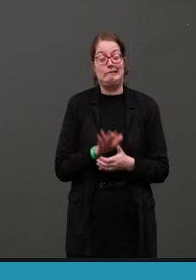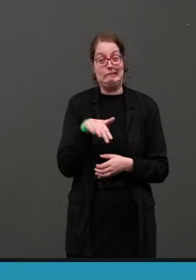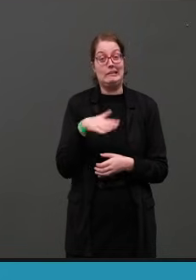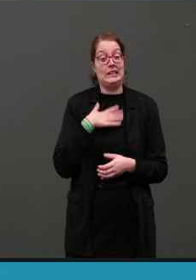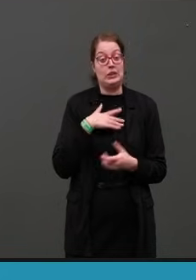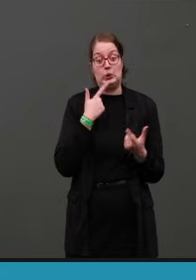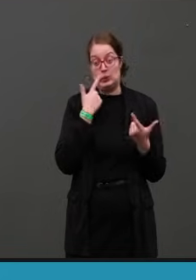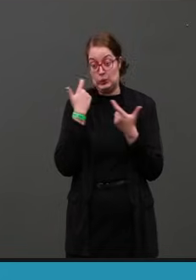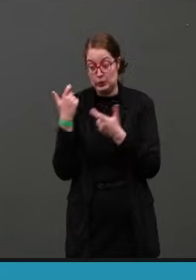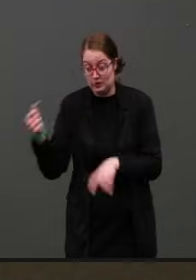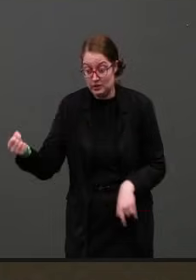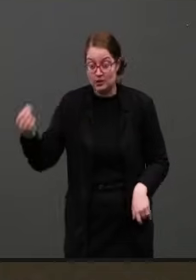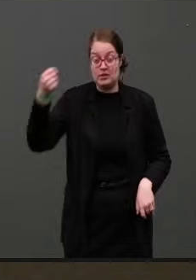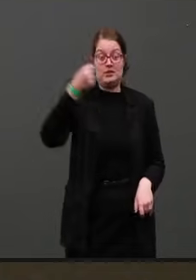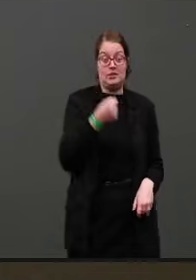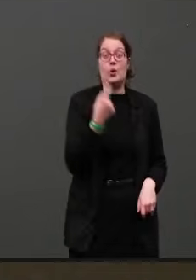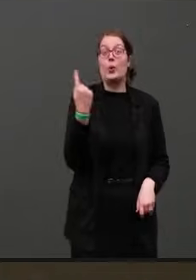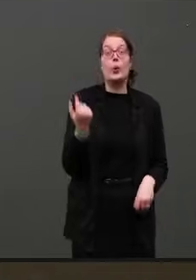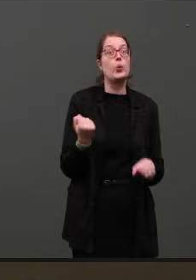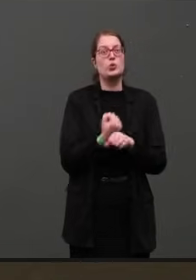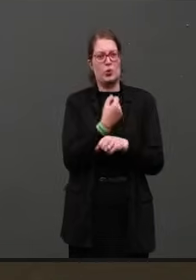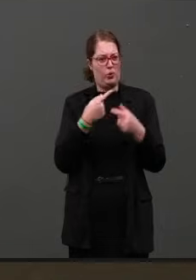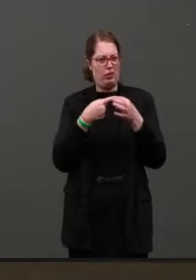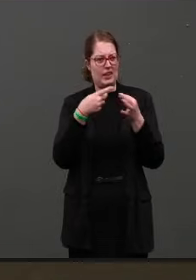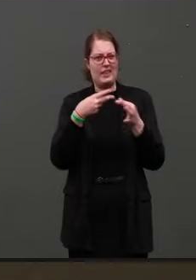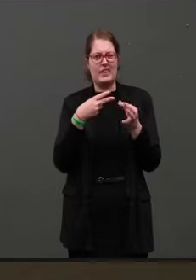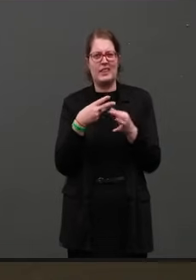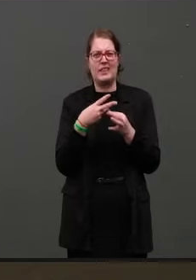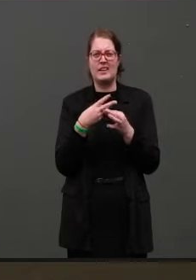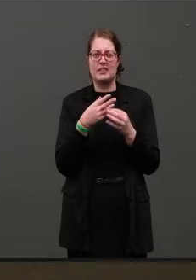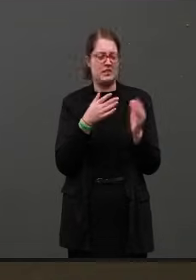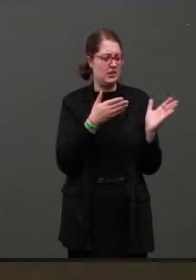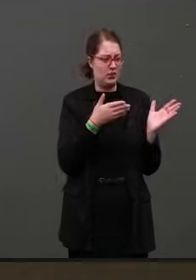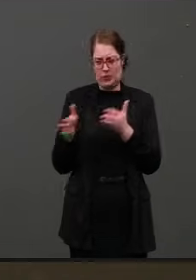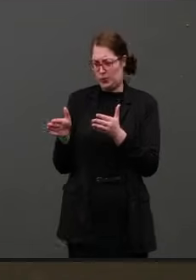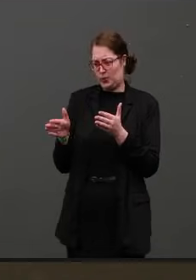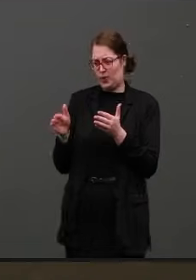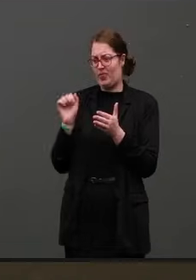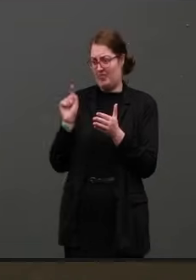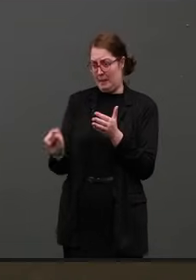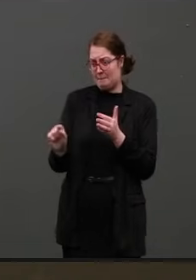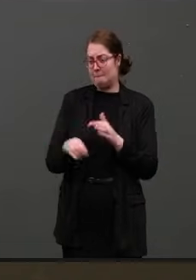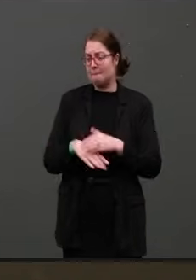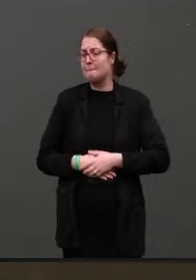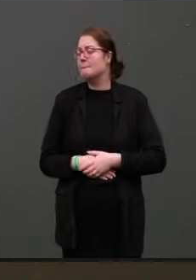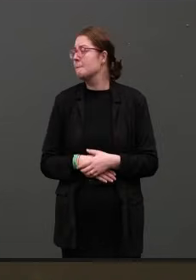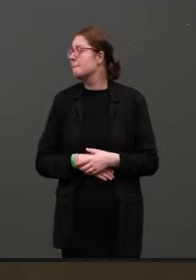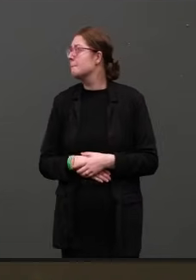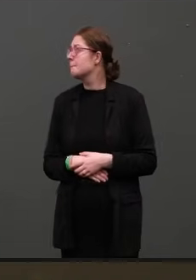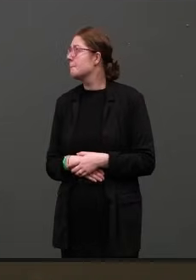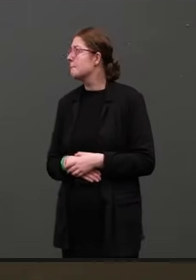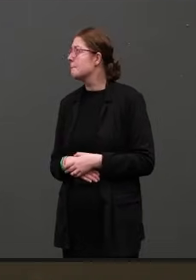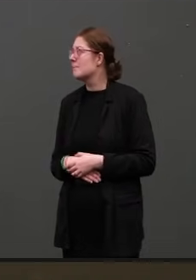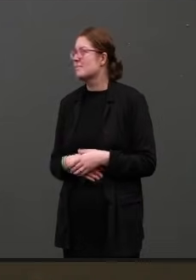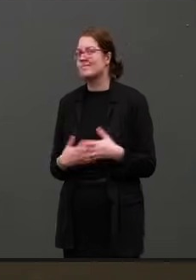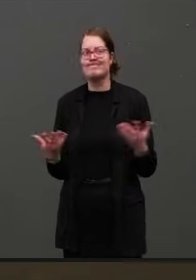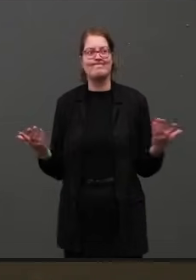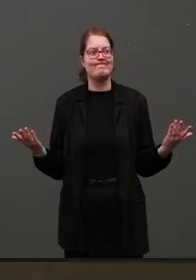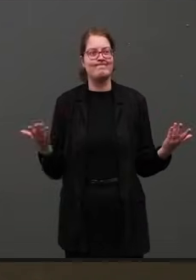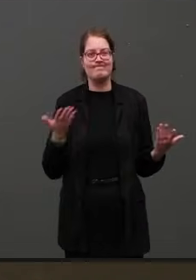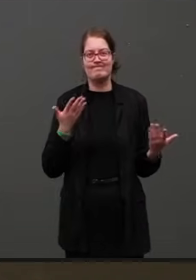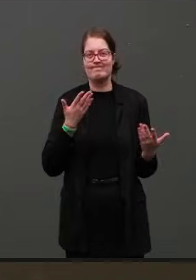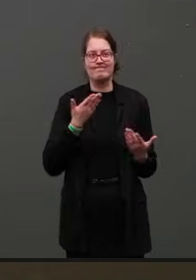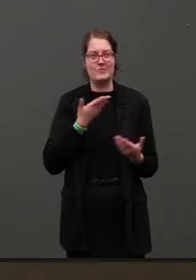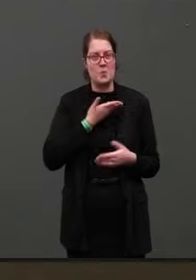is doing all of those things and recenter your story around them. Now, if you don't have a character doing all these things, then